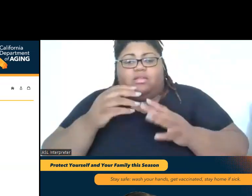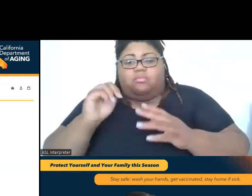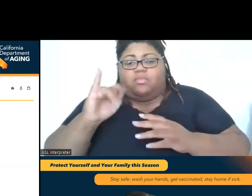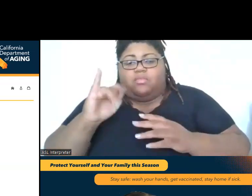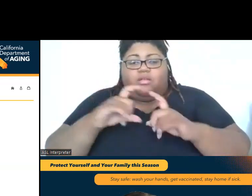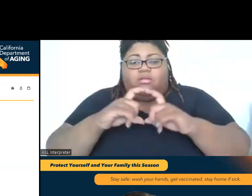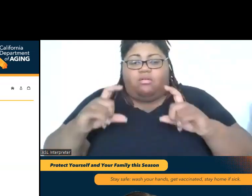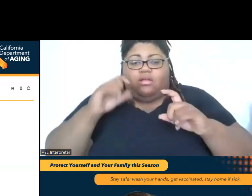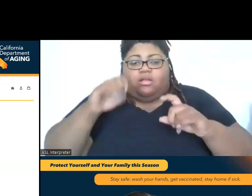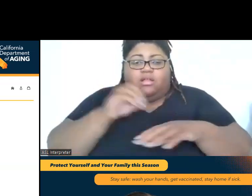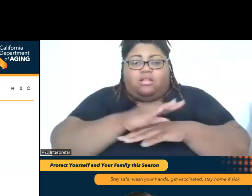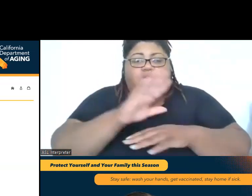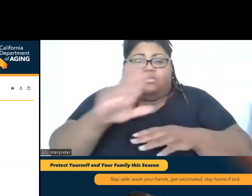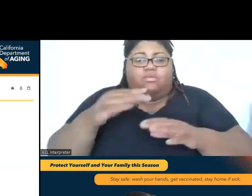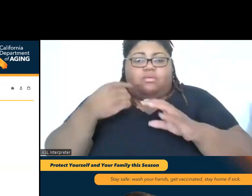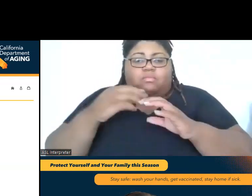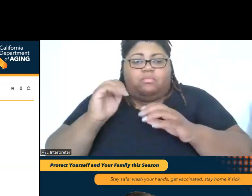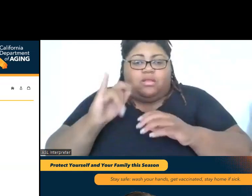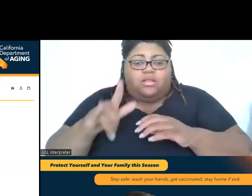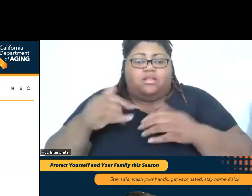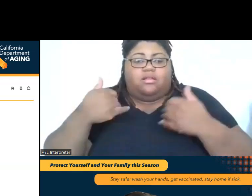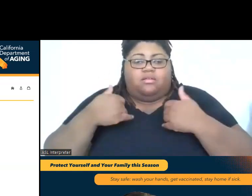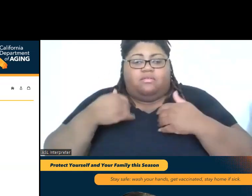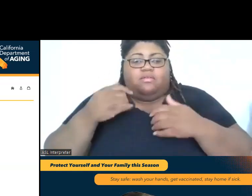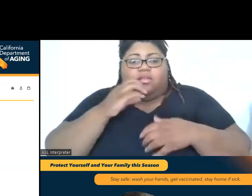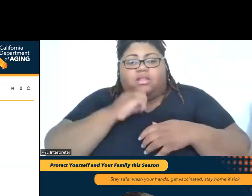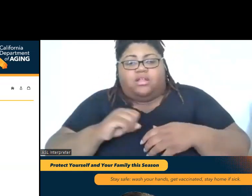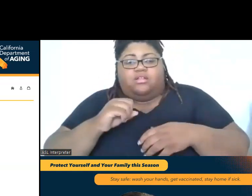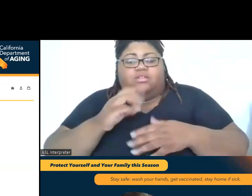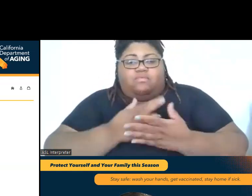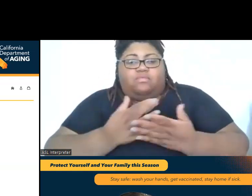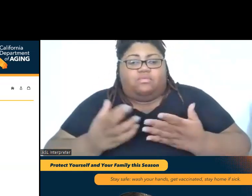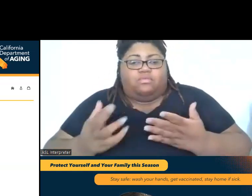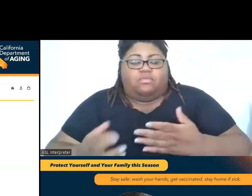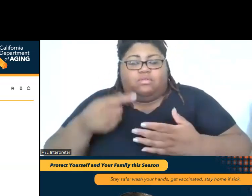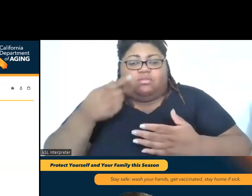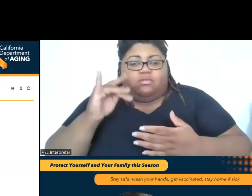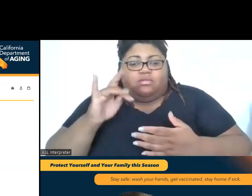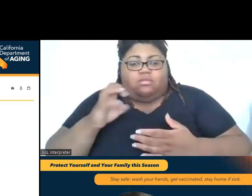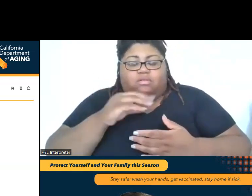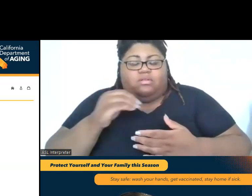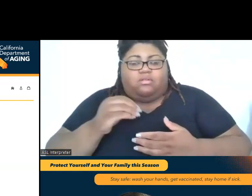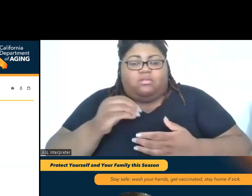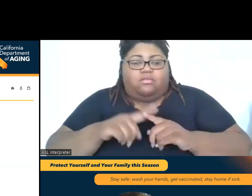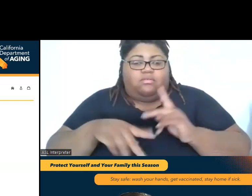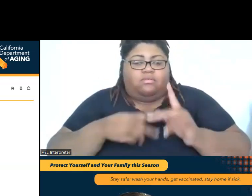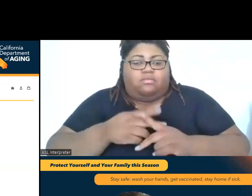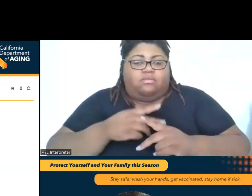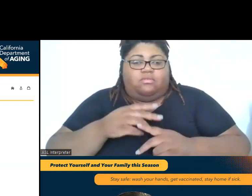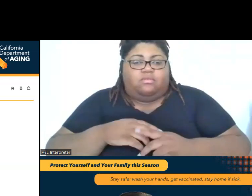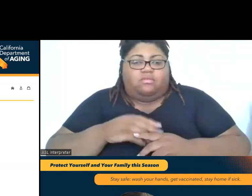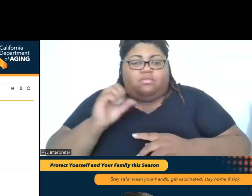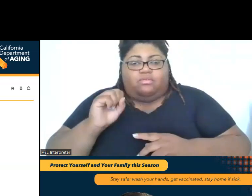to you. We have our aging resource guides and also an outreach toolkit as well that includes social media